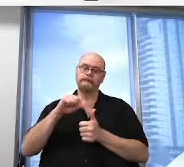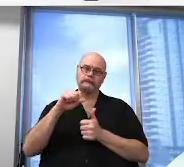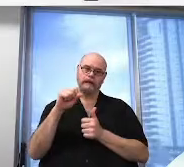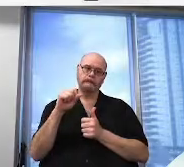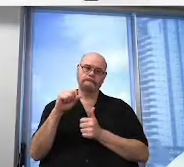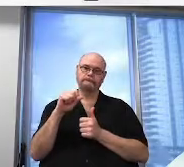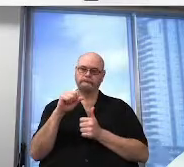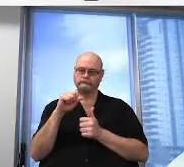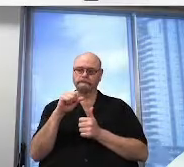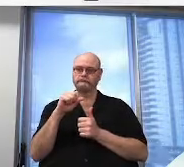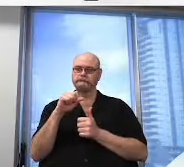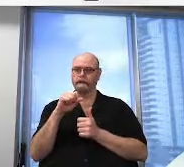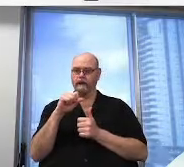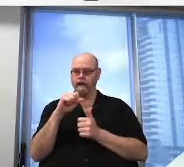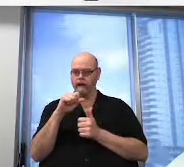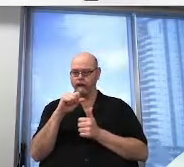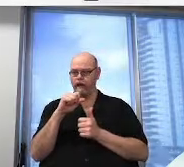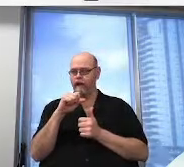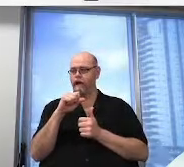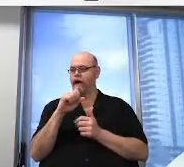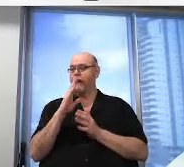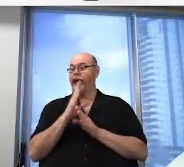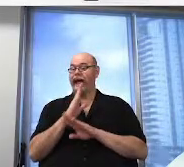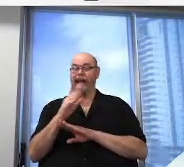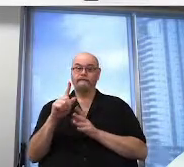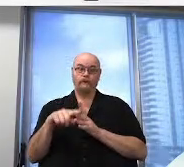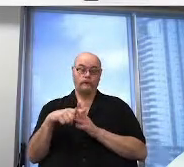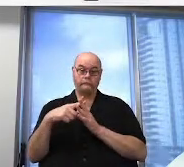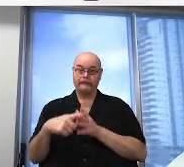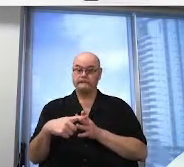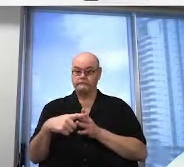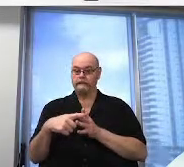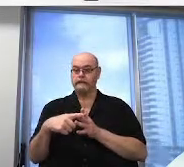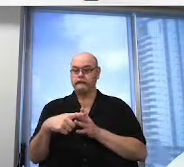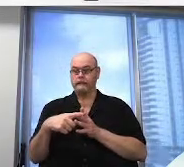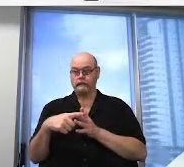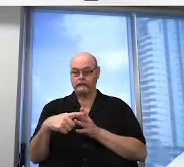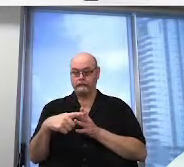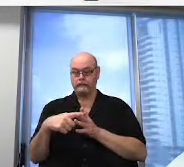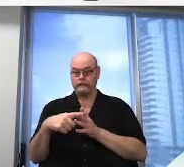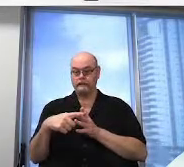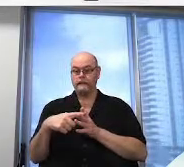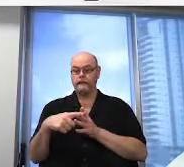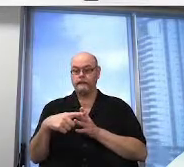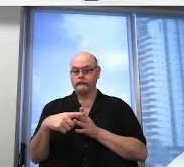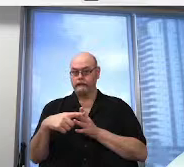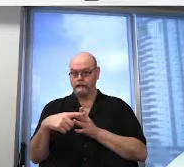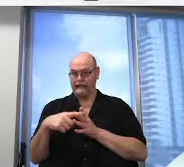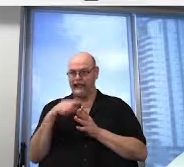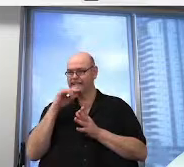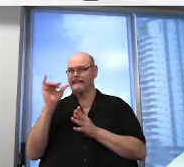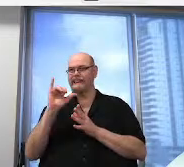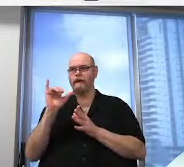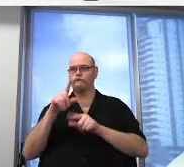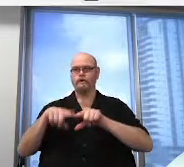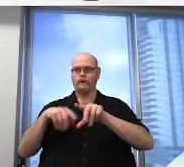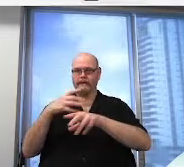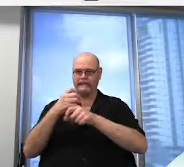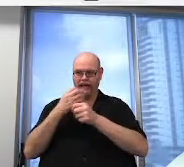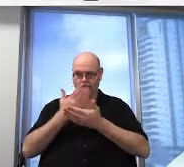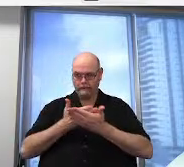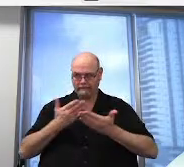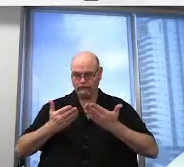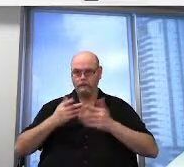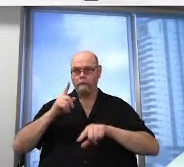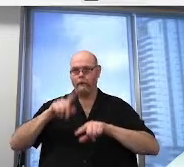Initially, yes, I would say that after commencement, again, it wasn't about that we couldn't get